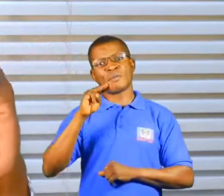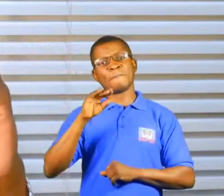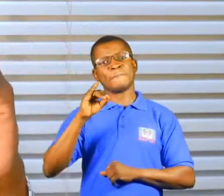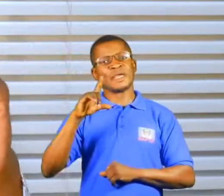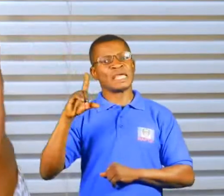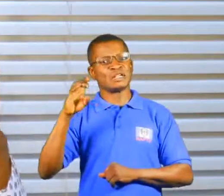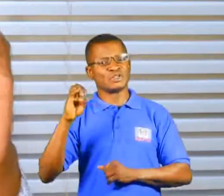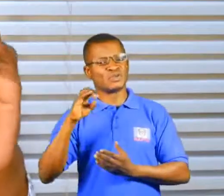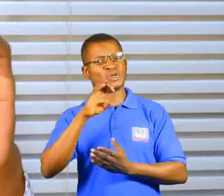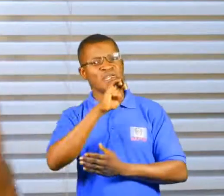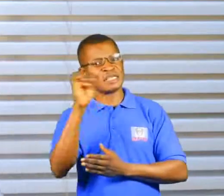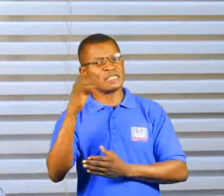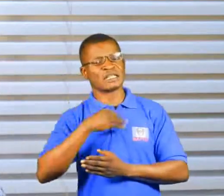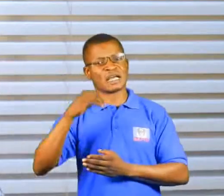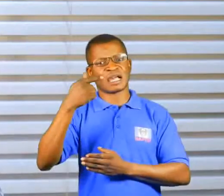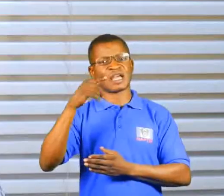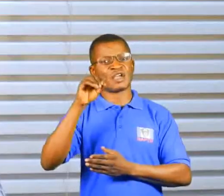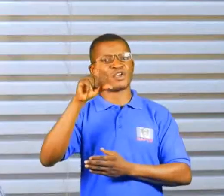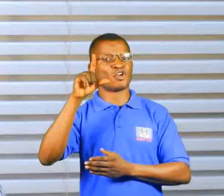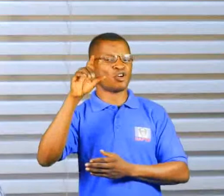Middle East and Gulf countries,